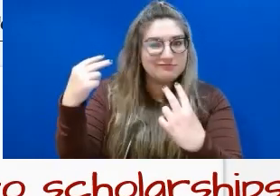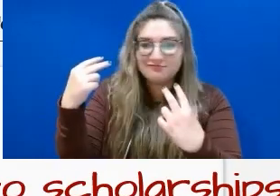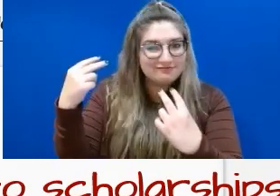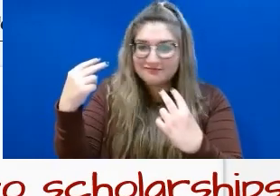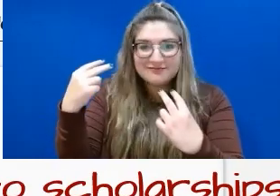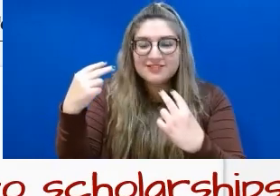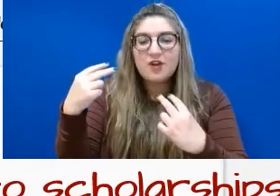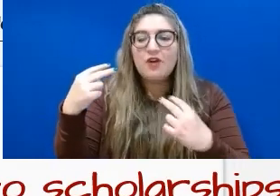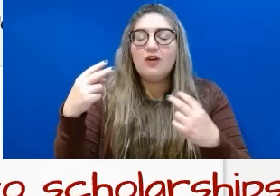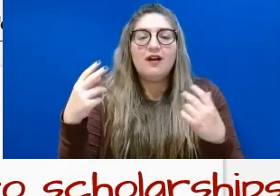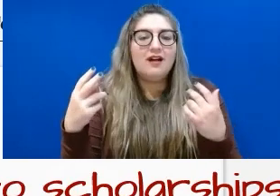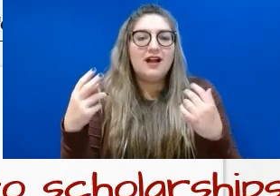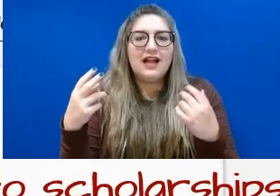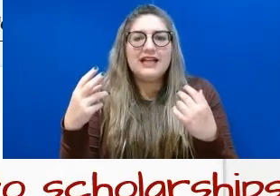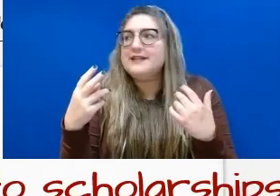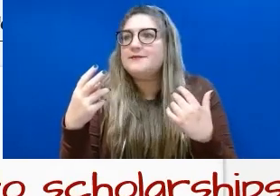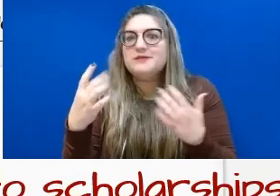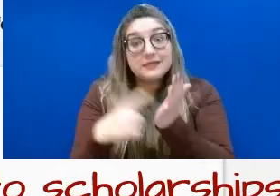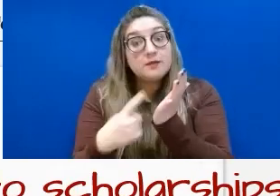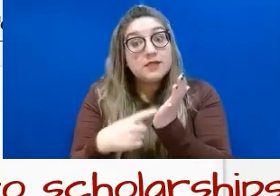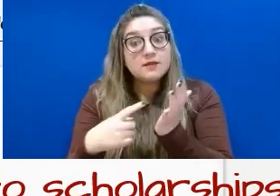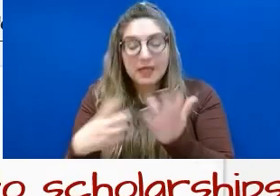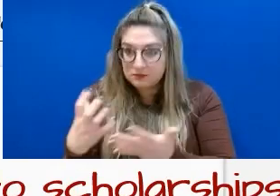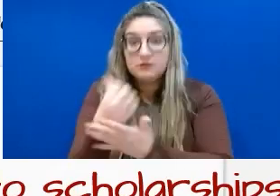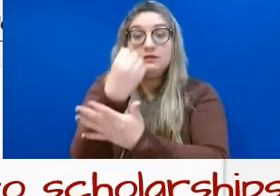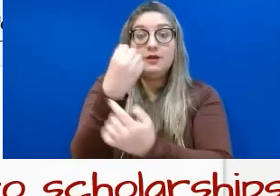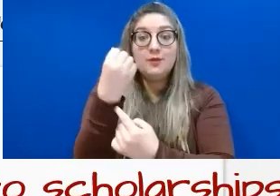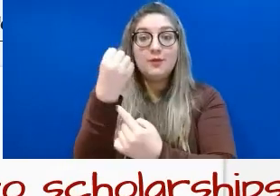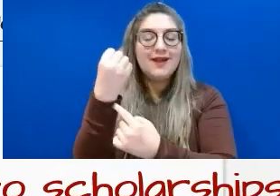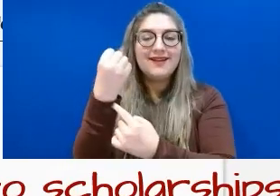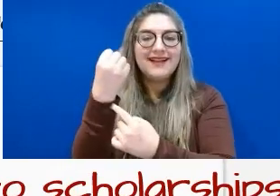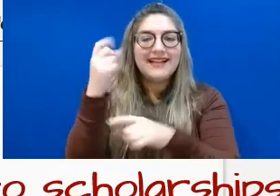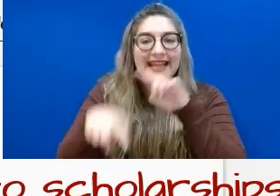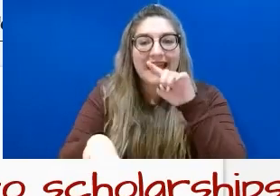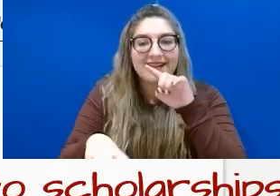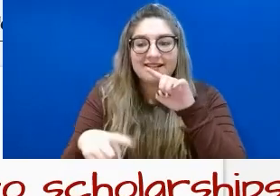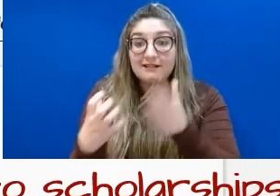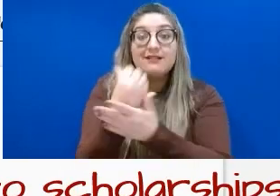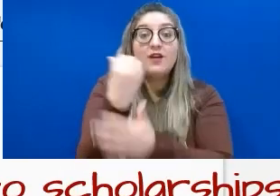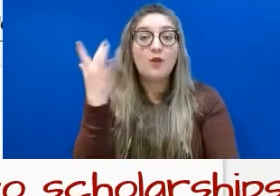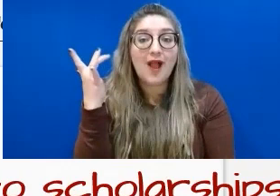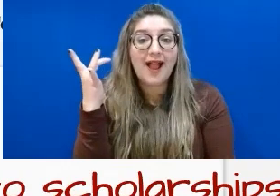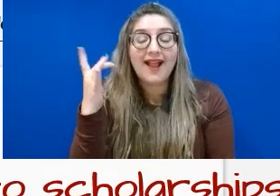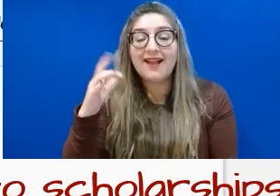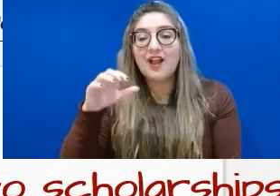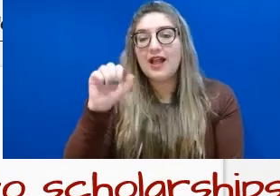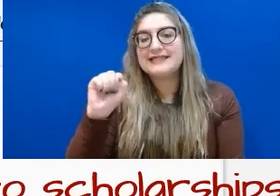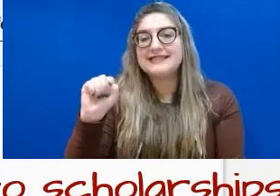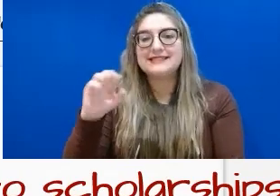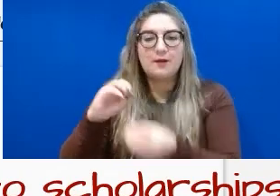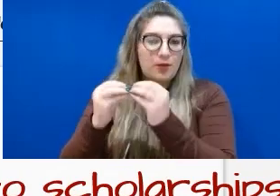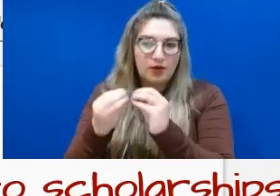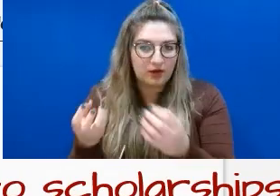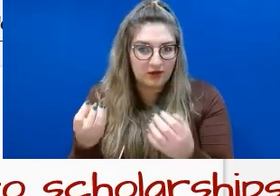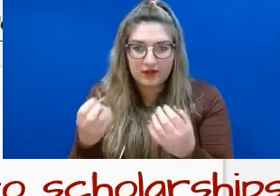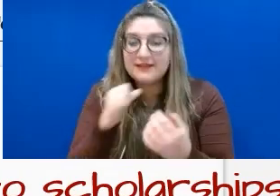the time. A student who gets an opportunity, but they cannot take those opportunities because they don't have a social security, or they don't have a work permit, or